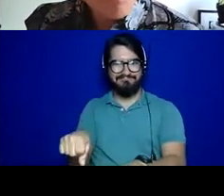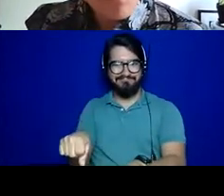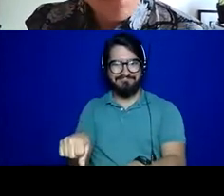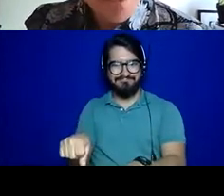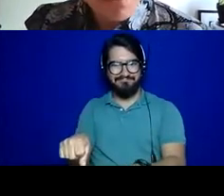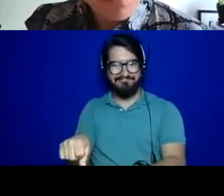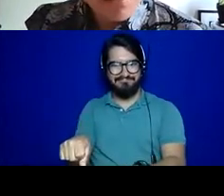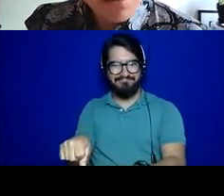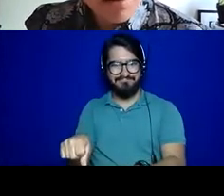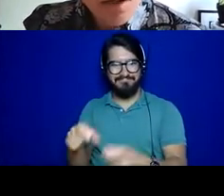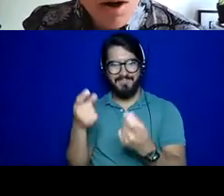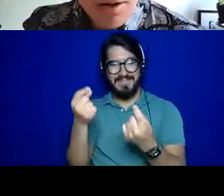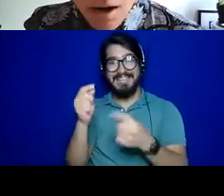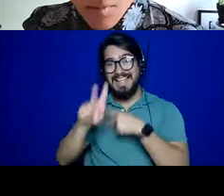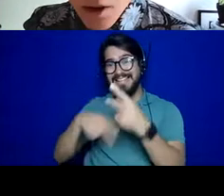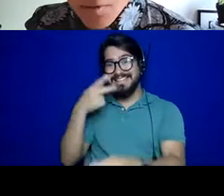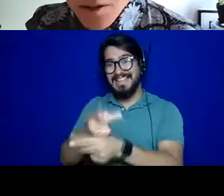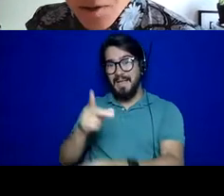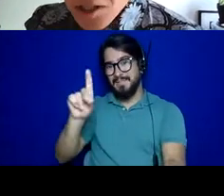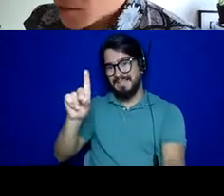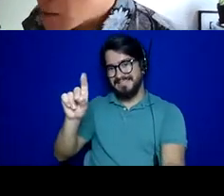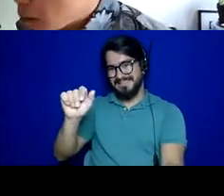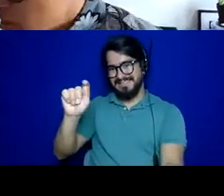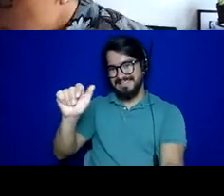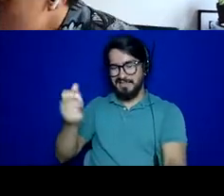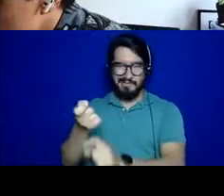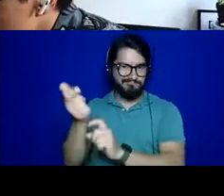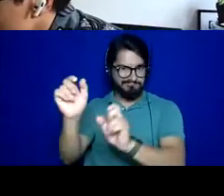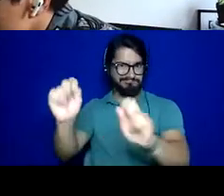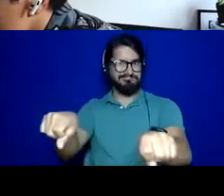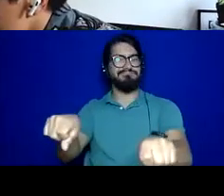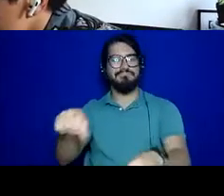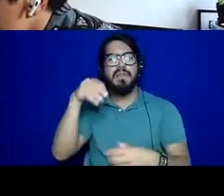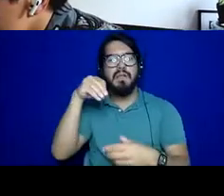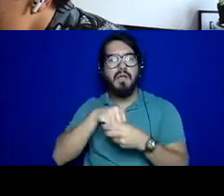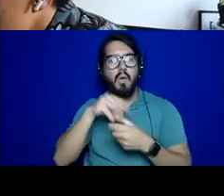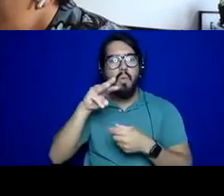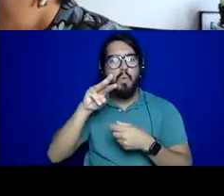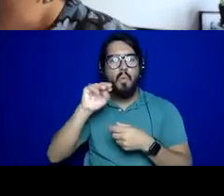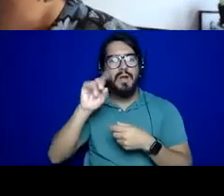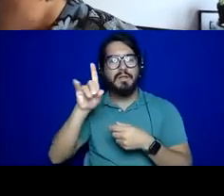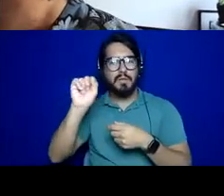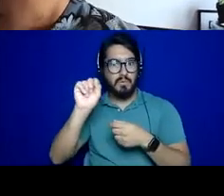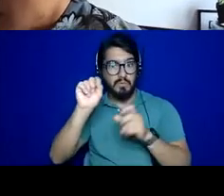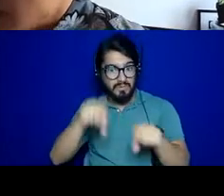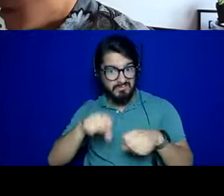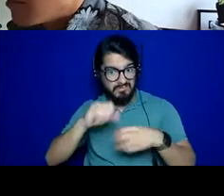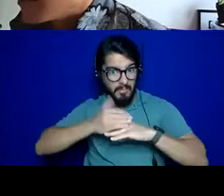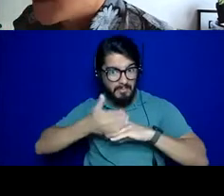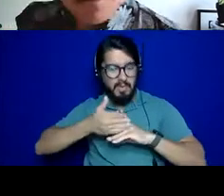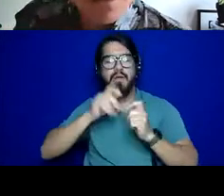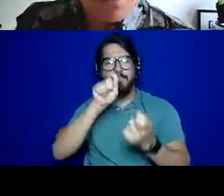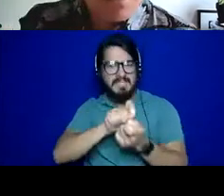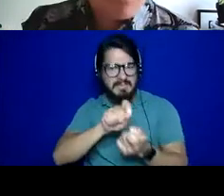by type of data. So on a Windows machine, you can get pretty specific. You could remove like just the date taken,